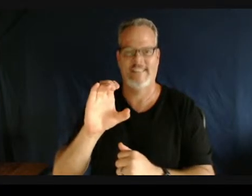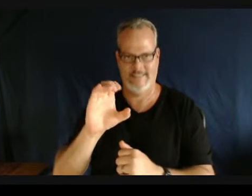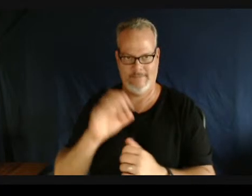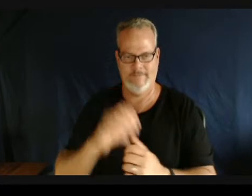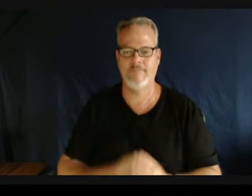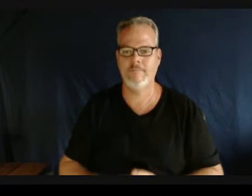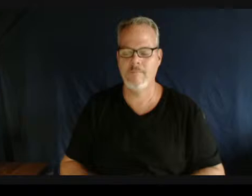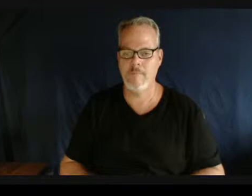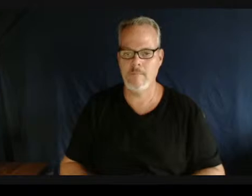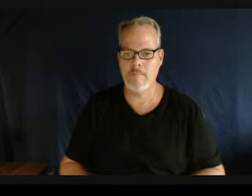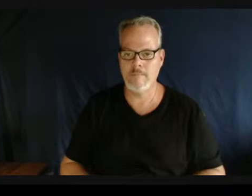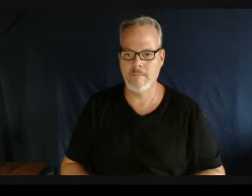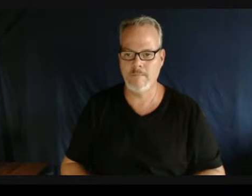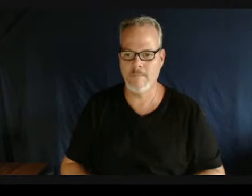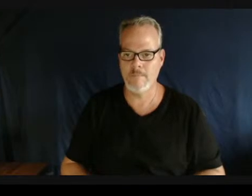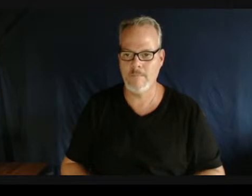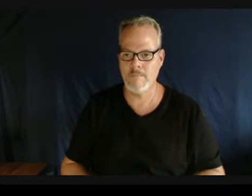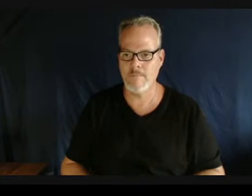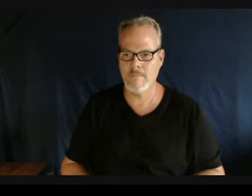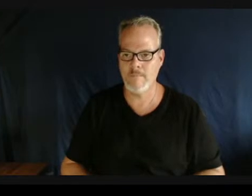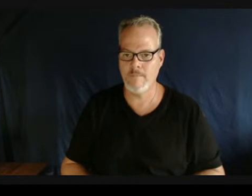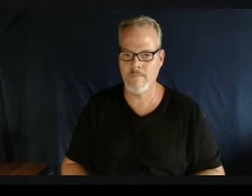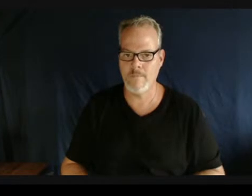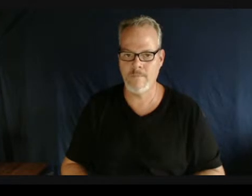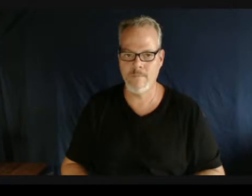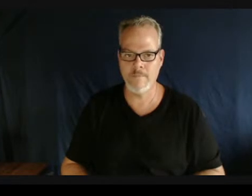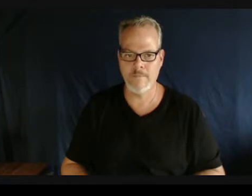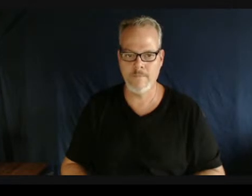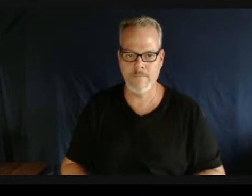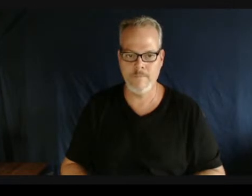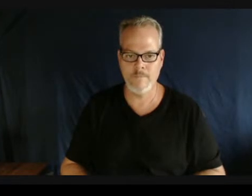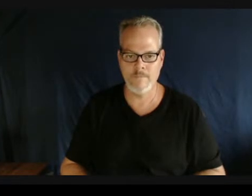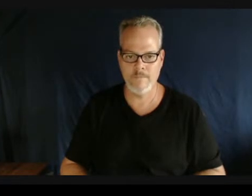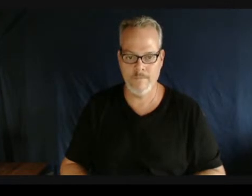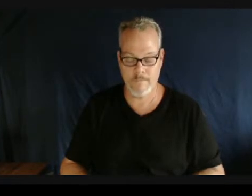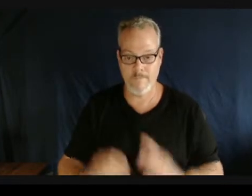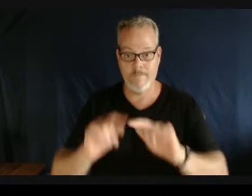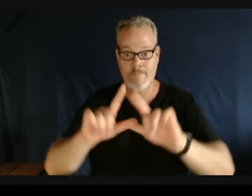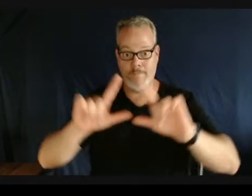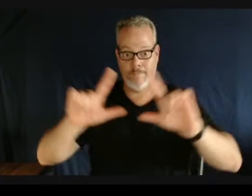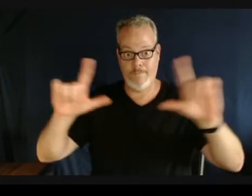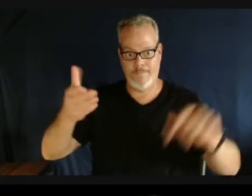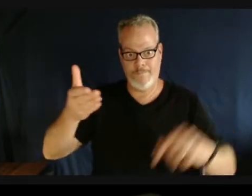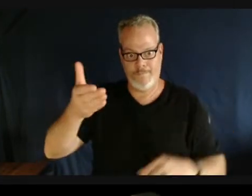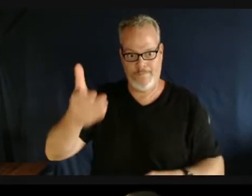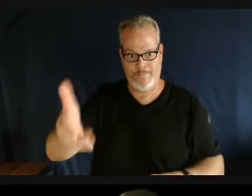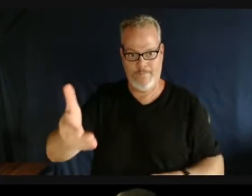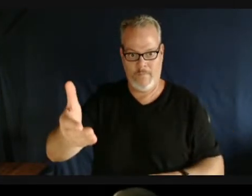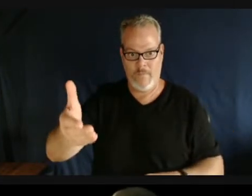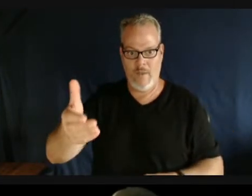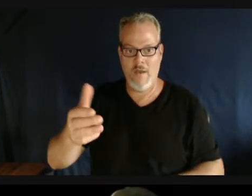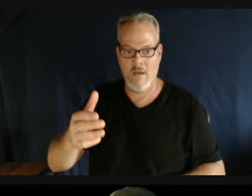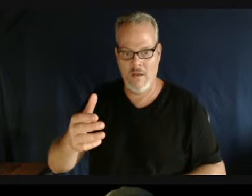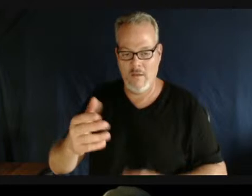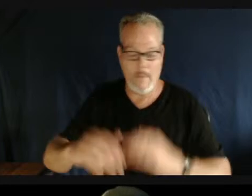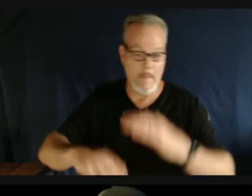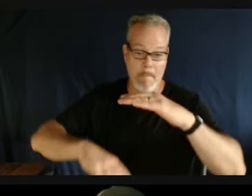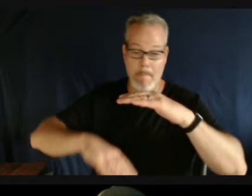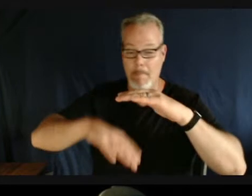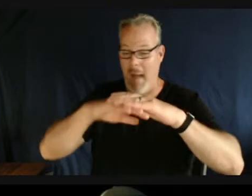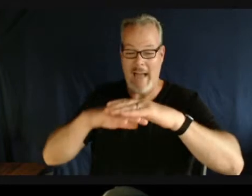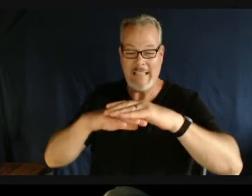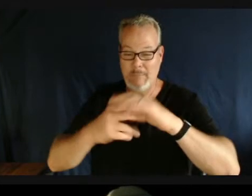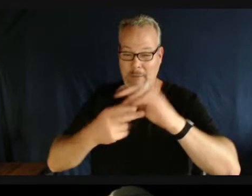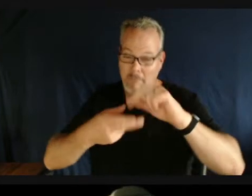up. So Mana'ulu I don't have plotted quite as nicely, but what we have here is this plot of maximum fountain height in